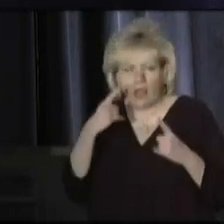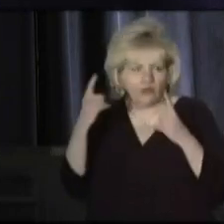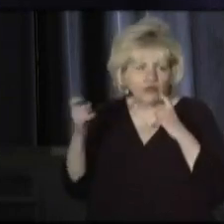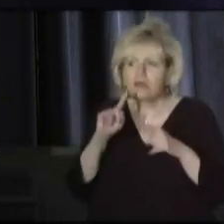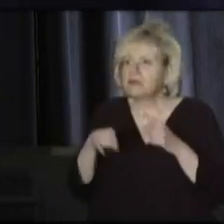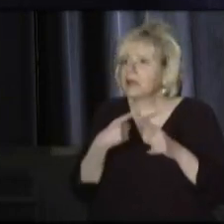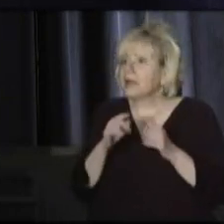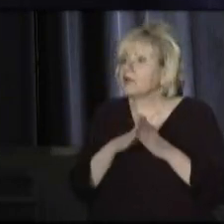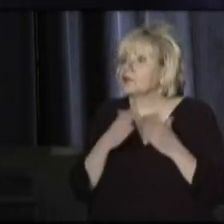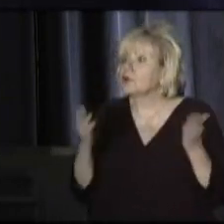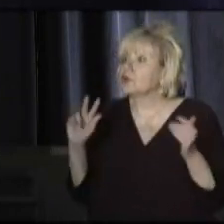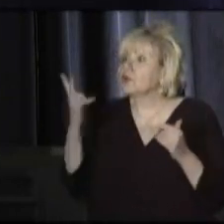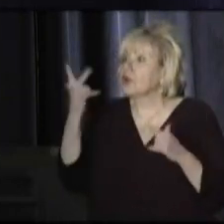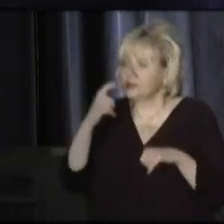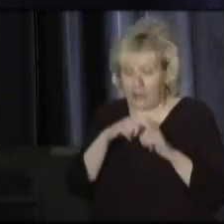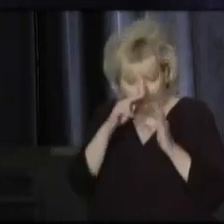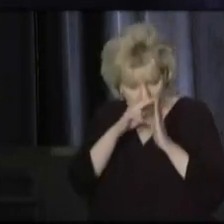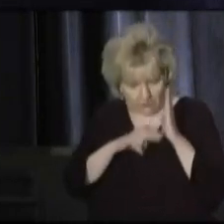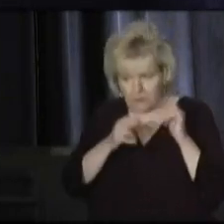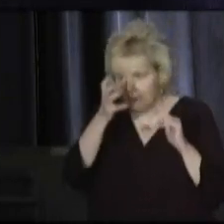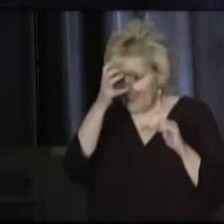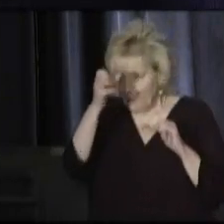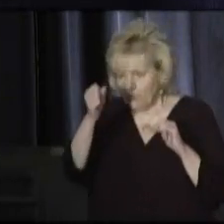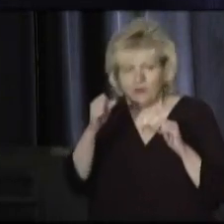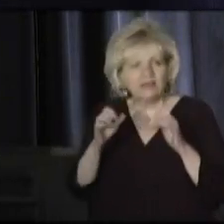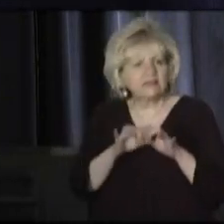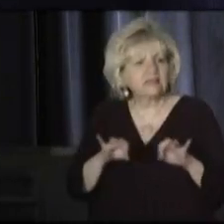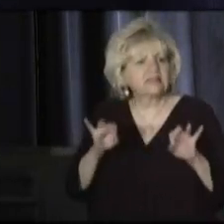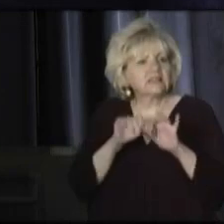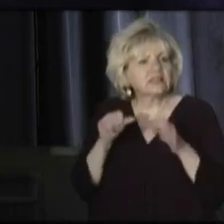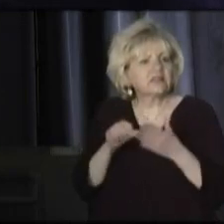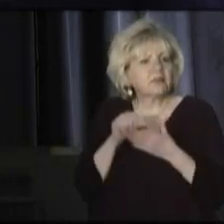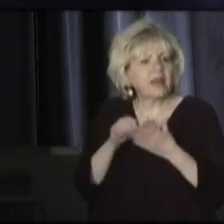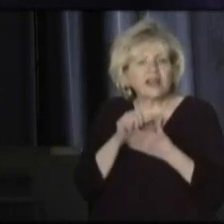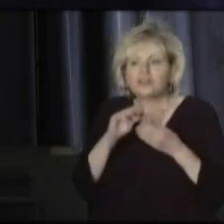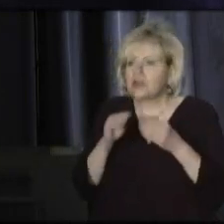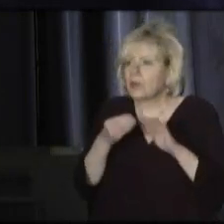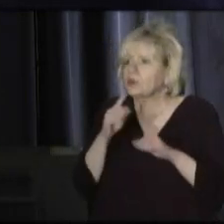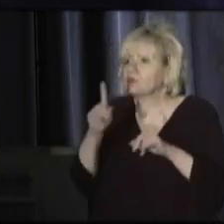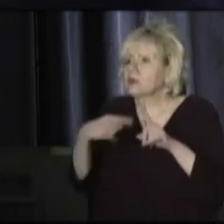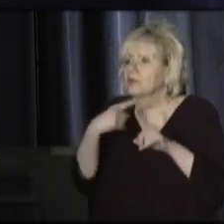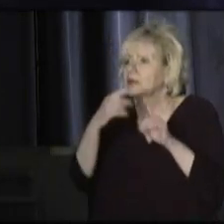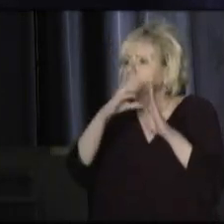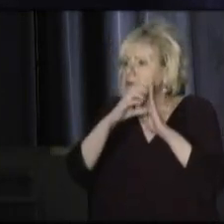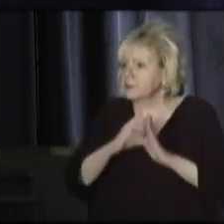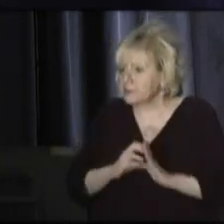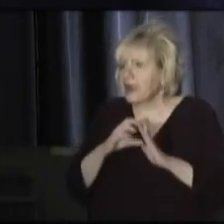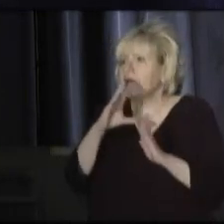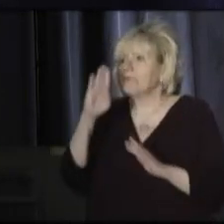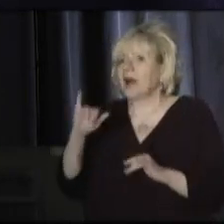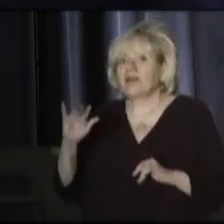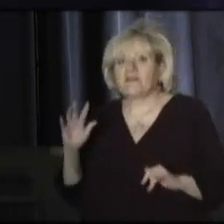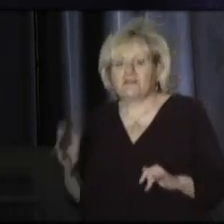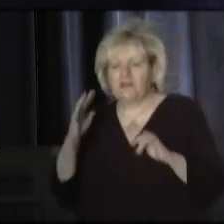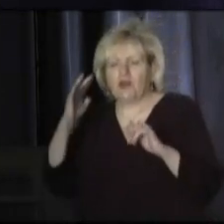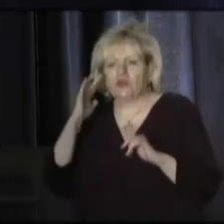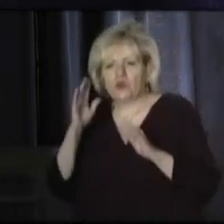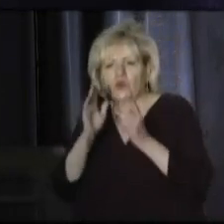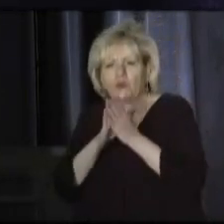and daily eating rituals went around and around the internet. She was really taking off, no surprises. It was exactly what she'd